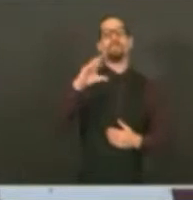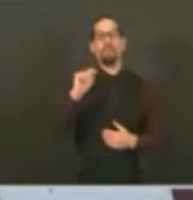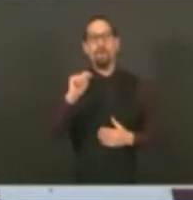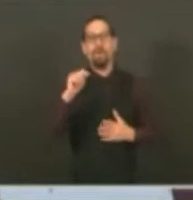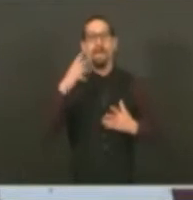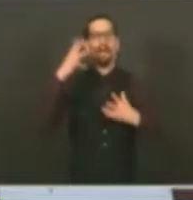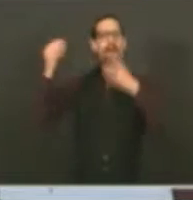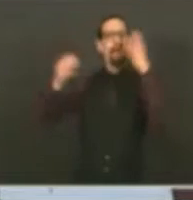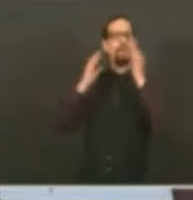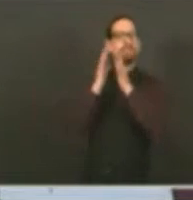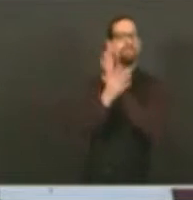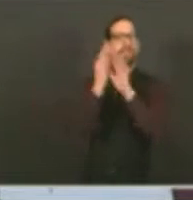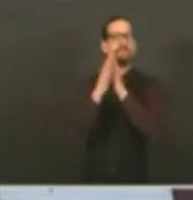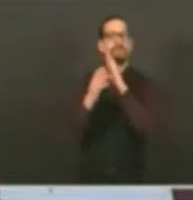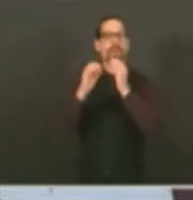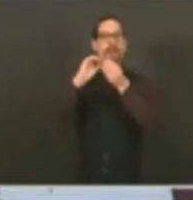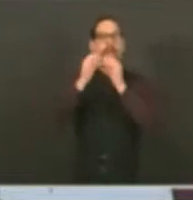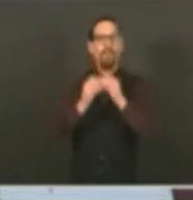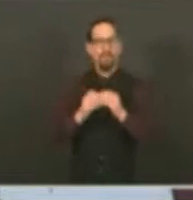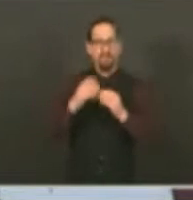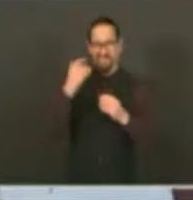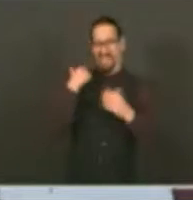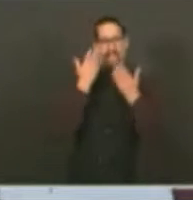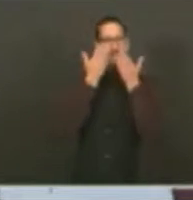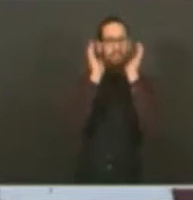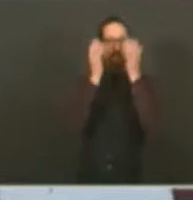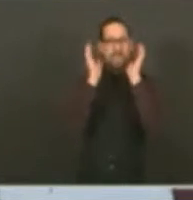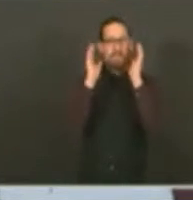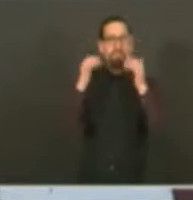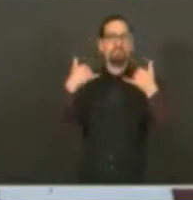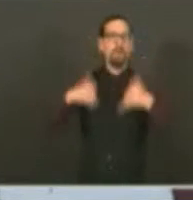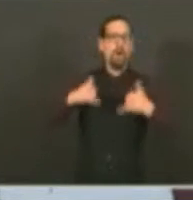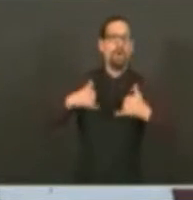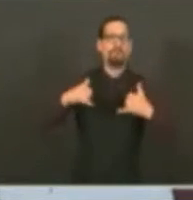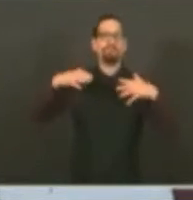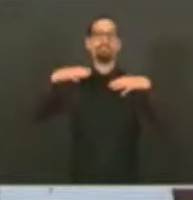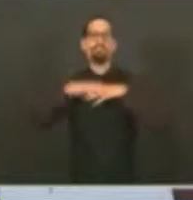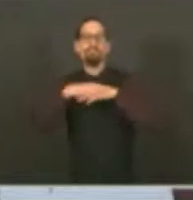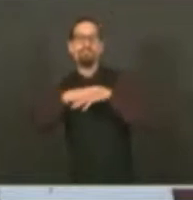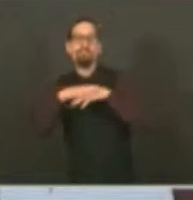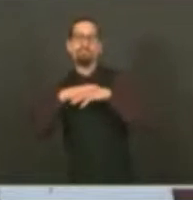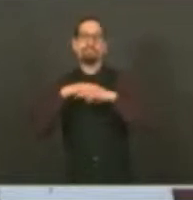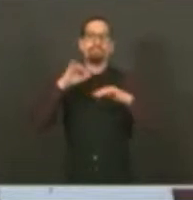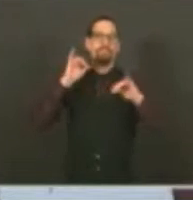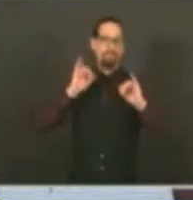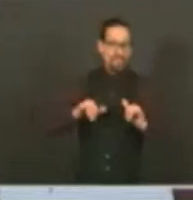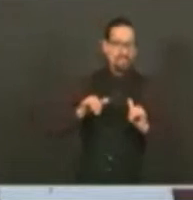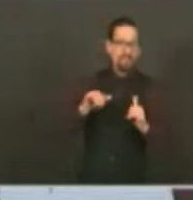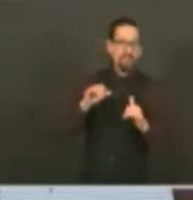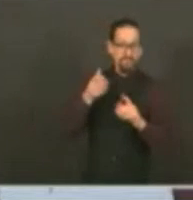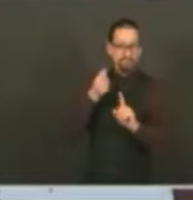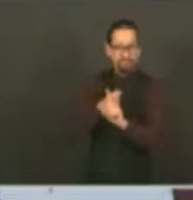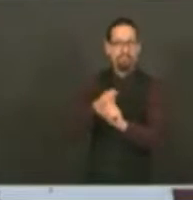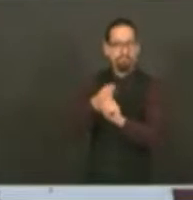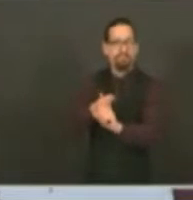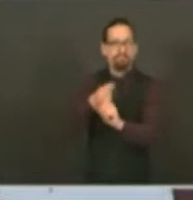Halloween. Parties did lead to increases. Quite